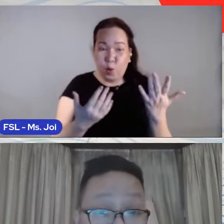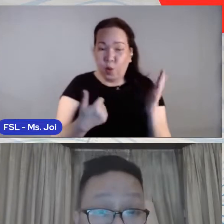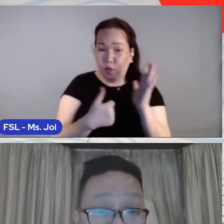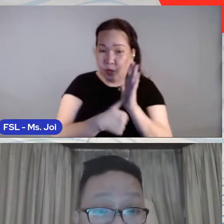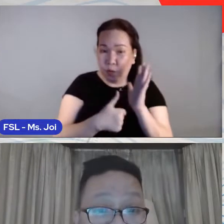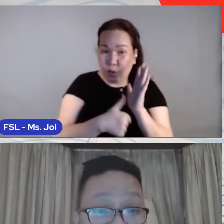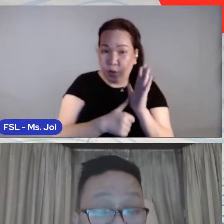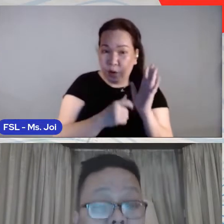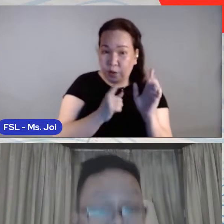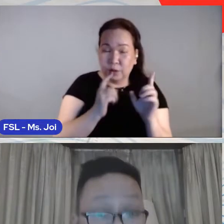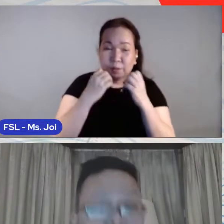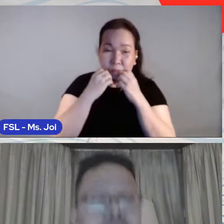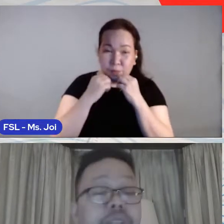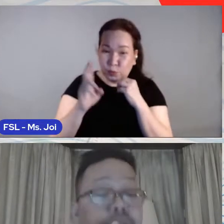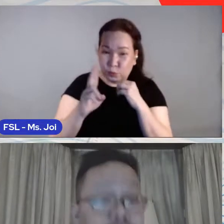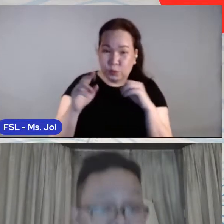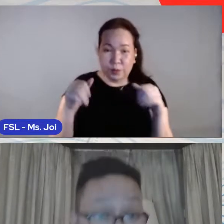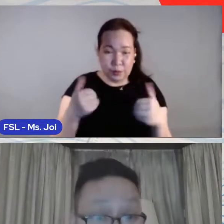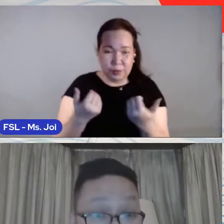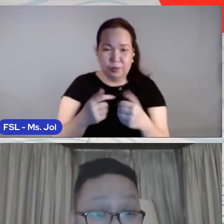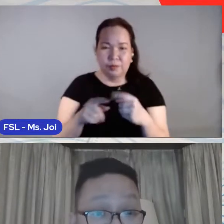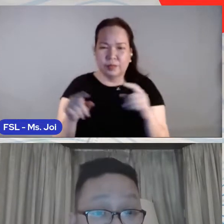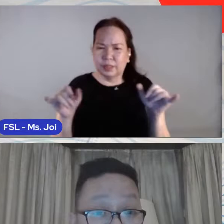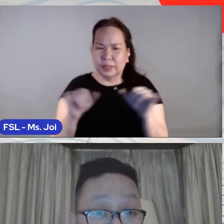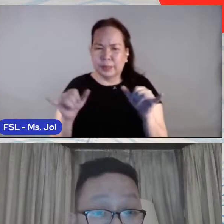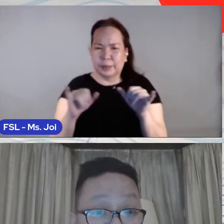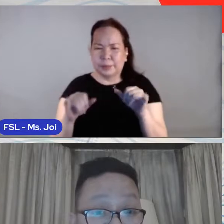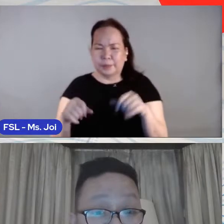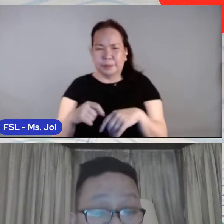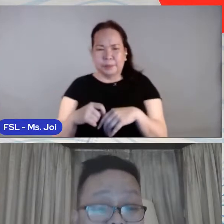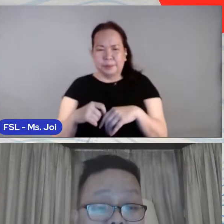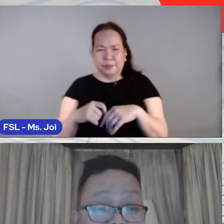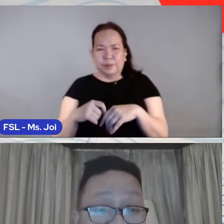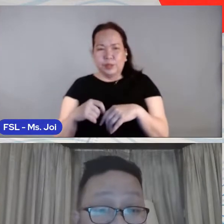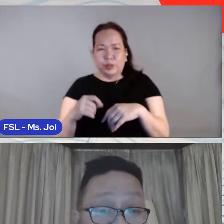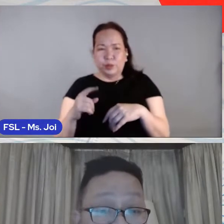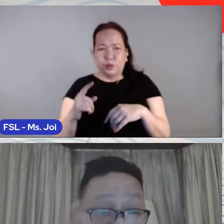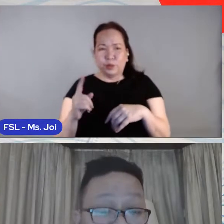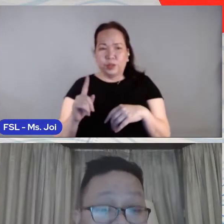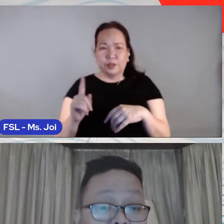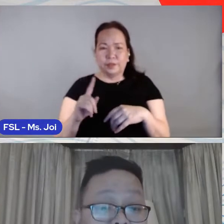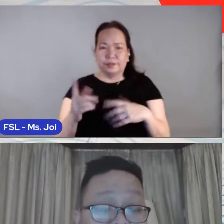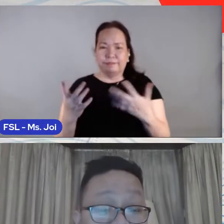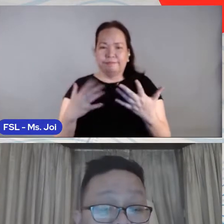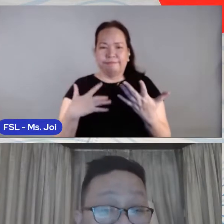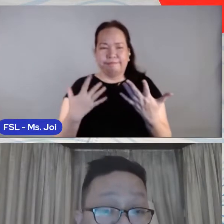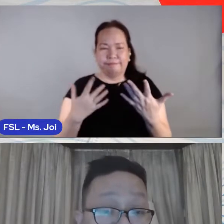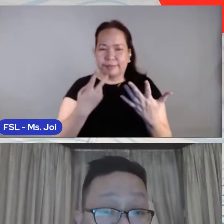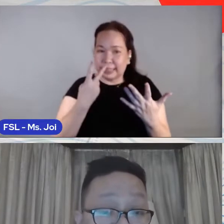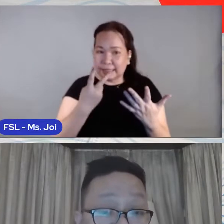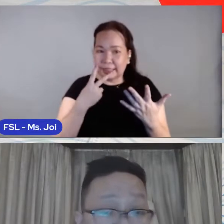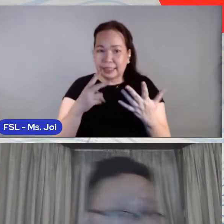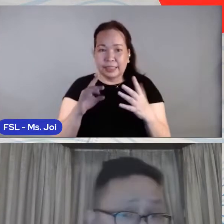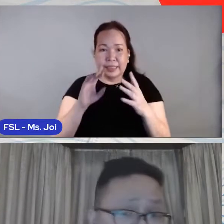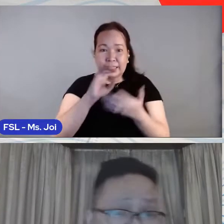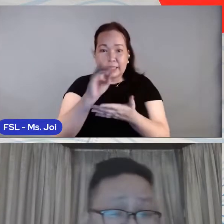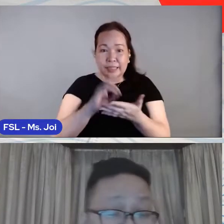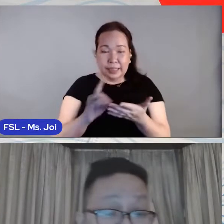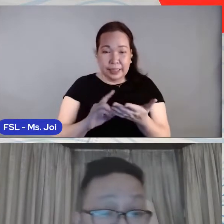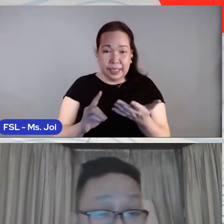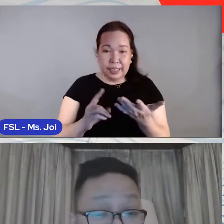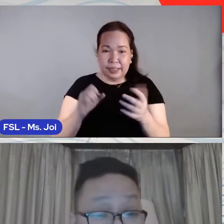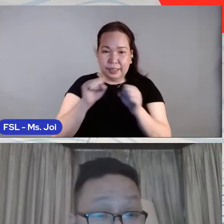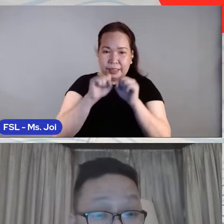that, this will also go into system design. No? Kasi pag nakita mo na may problema yung gamit ng ballot, baka pwede kang